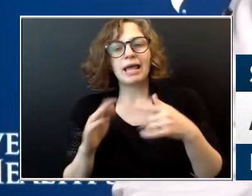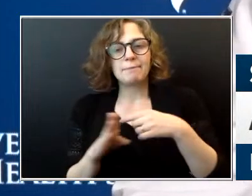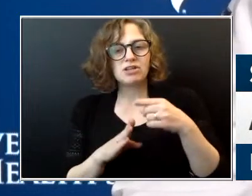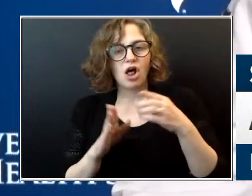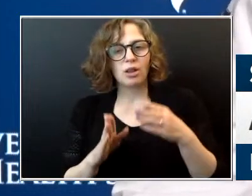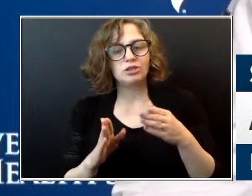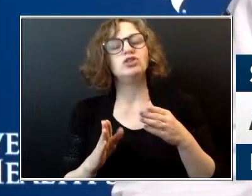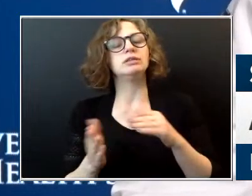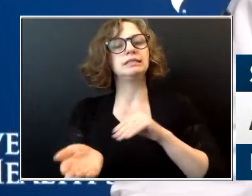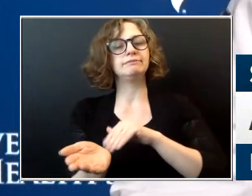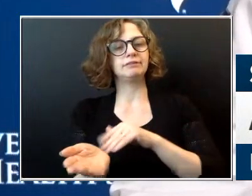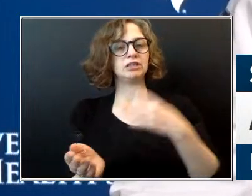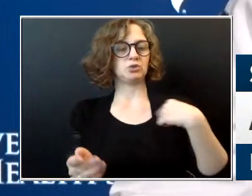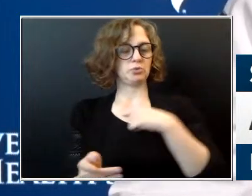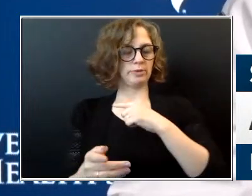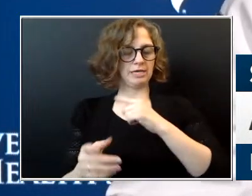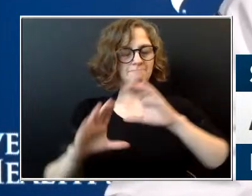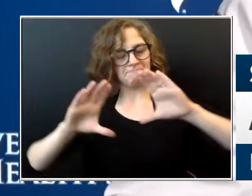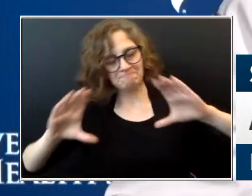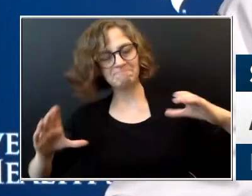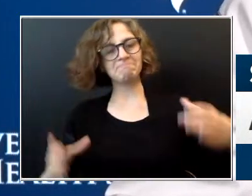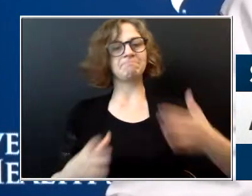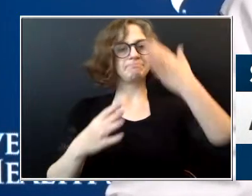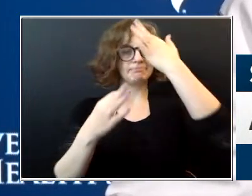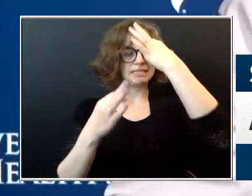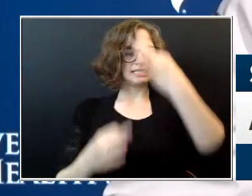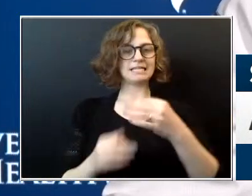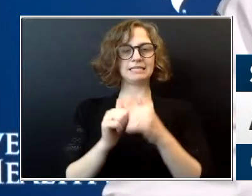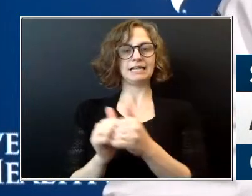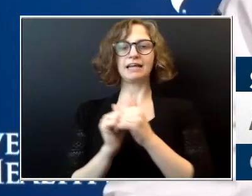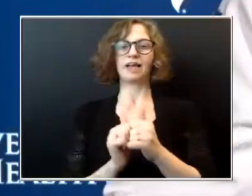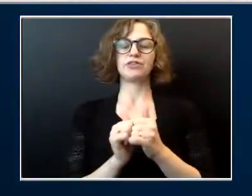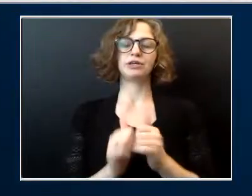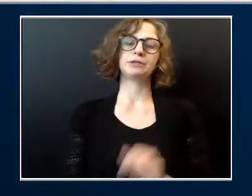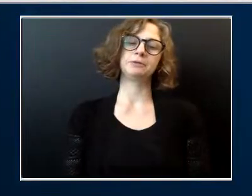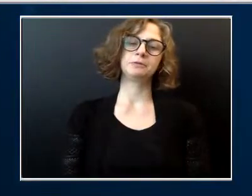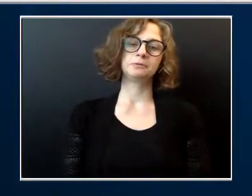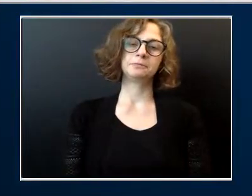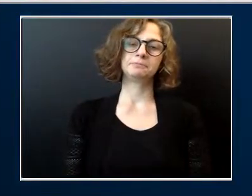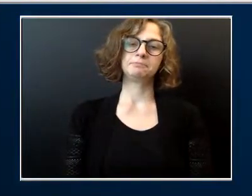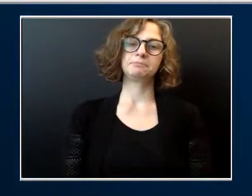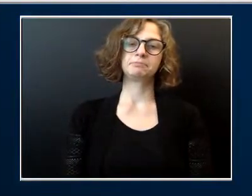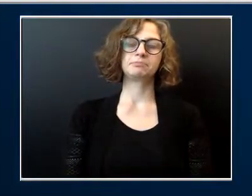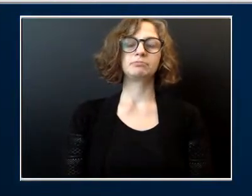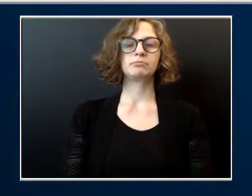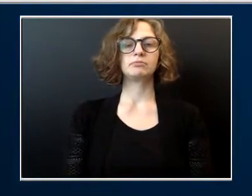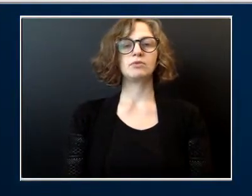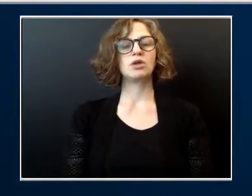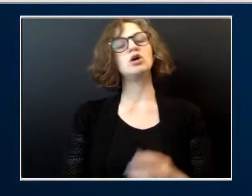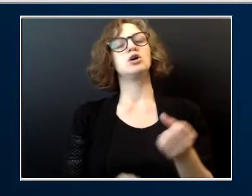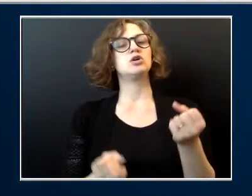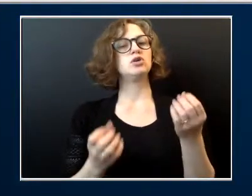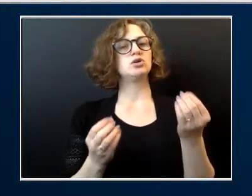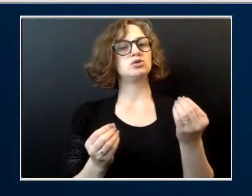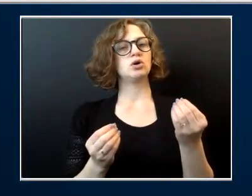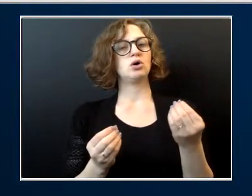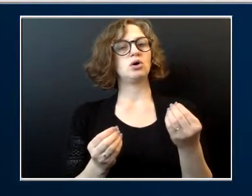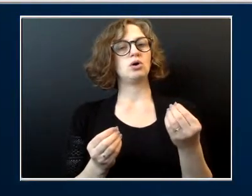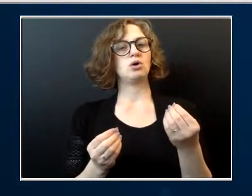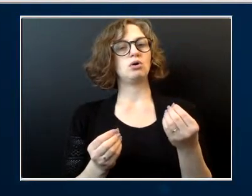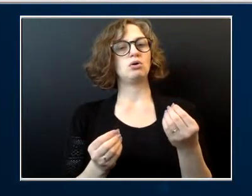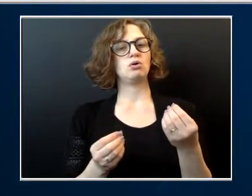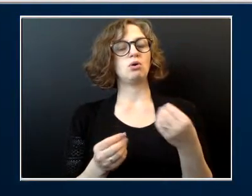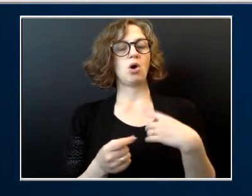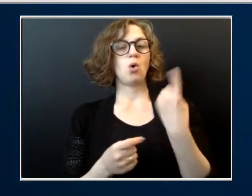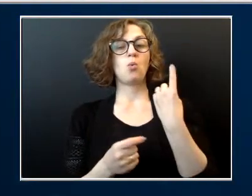they really want to actually give the right decision about this. So you guys make that, so one individual in your team can't say, well, I'm going to ignore the rest of you and go do it